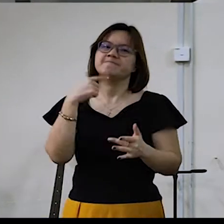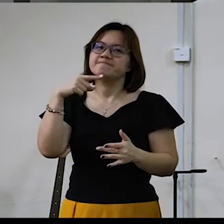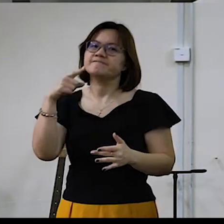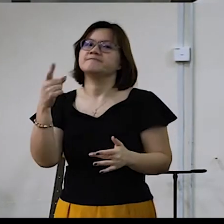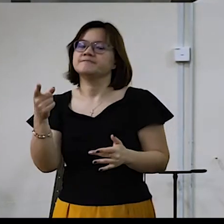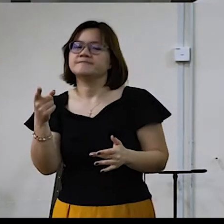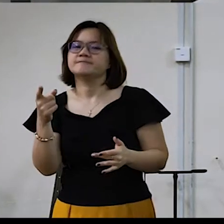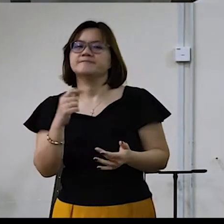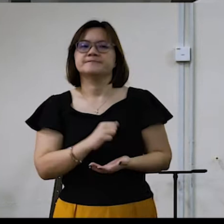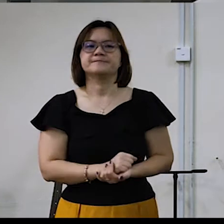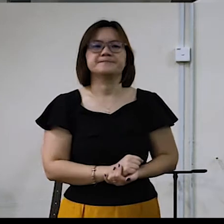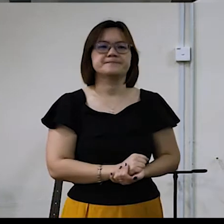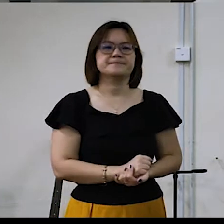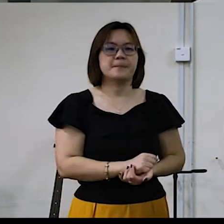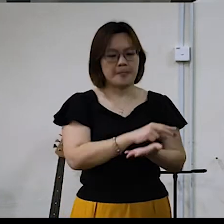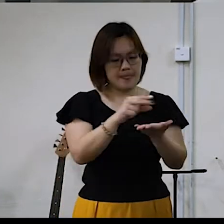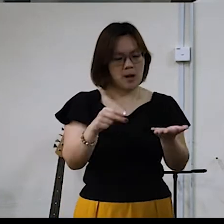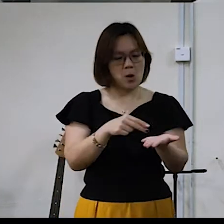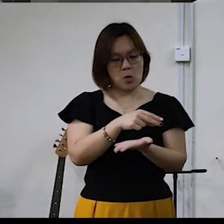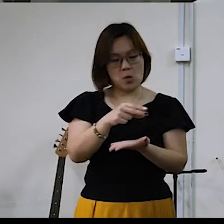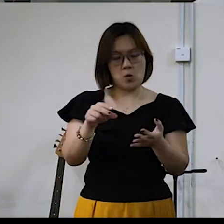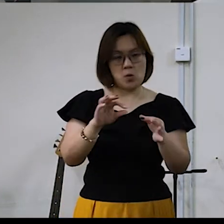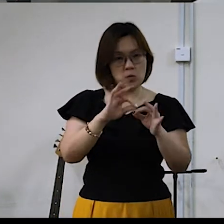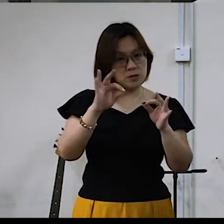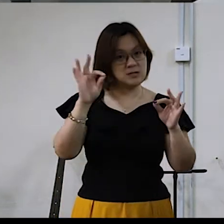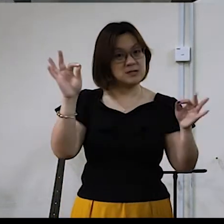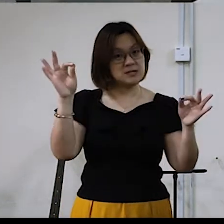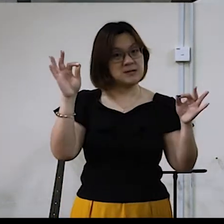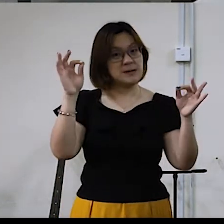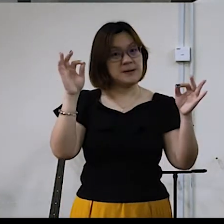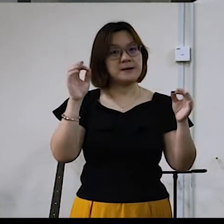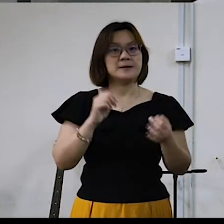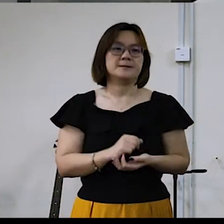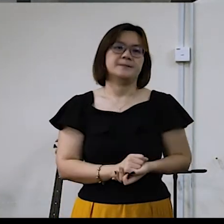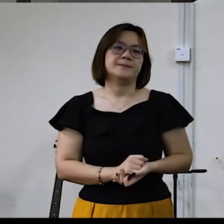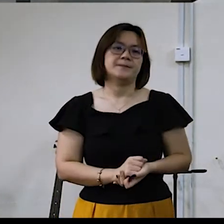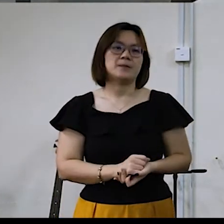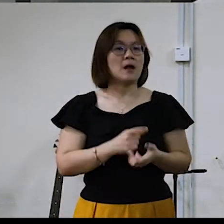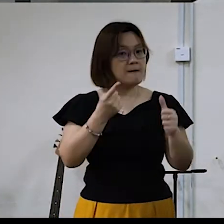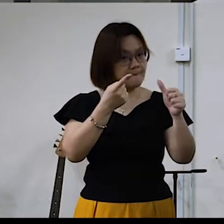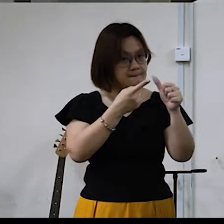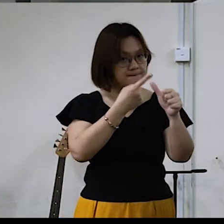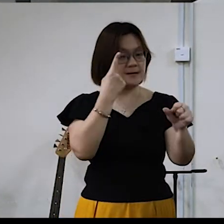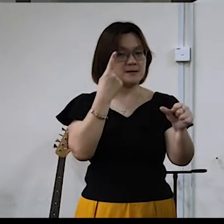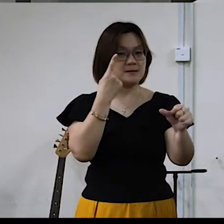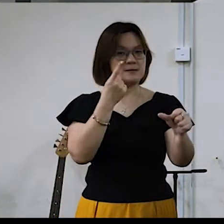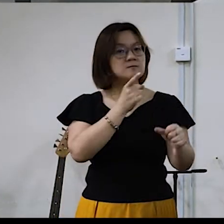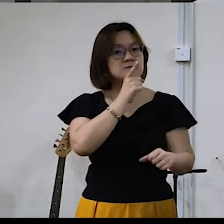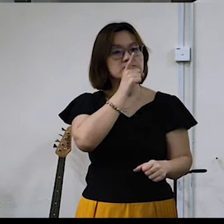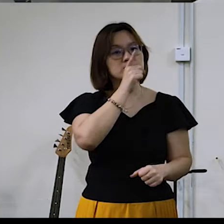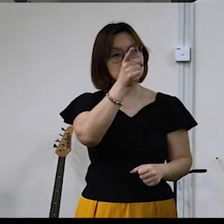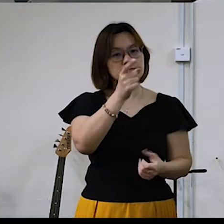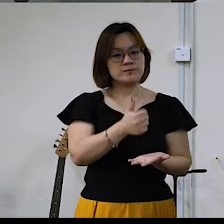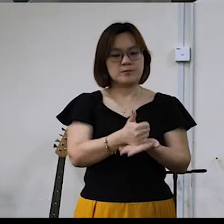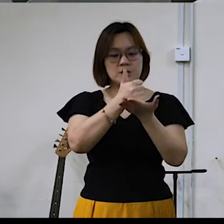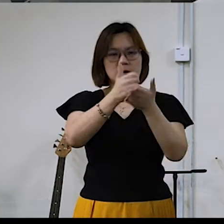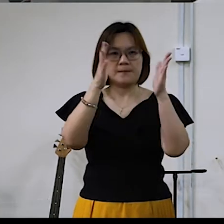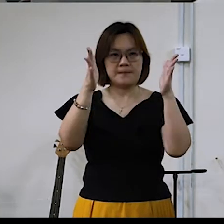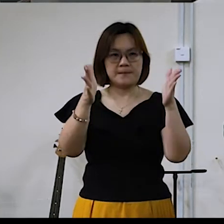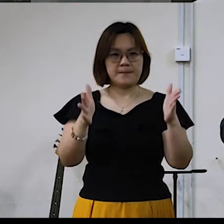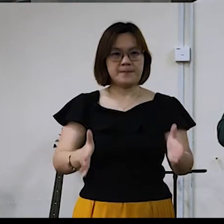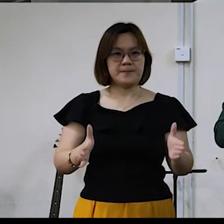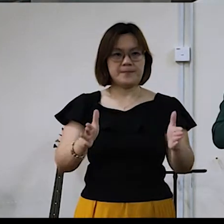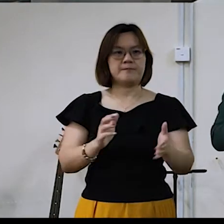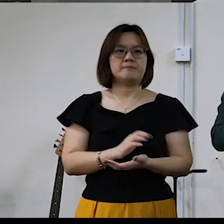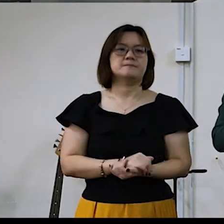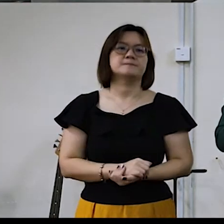helper. So I was blessed by this message that the Spirit of God gave me while I was in Kota Kinabalu. I